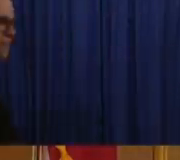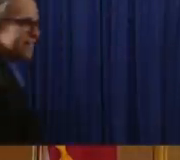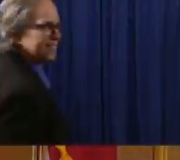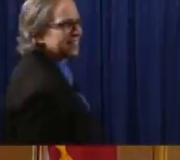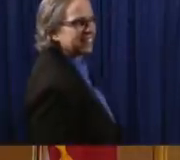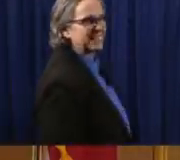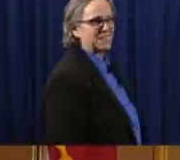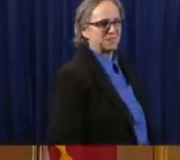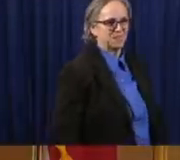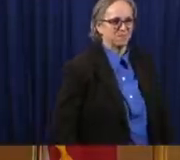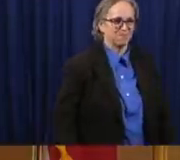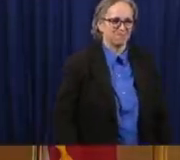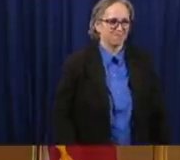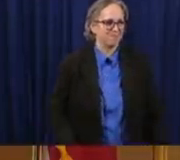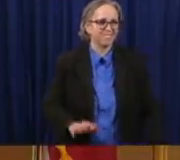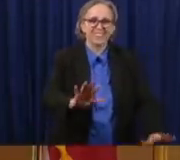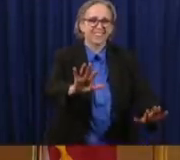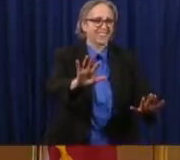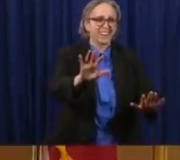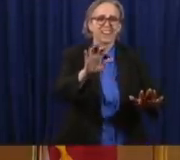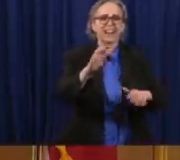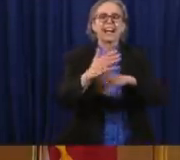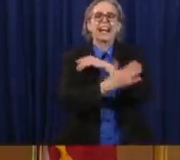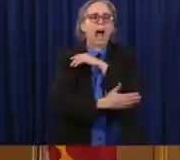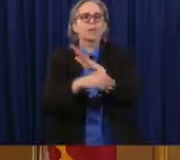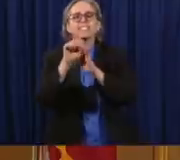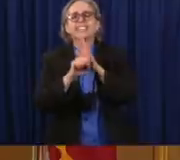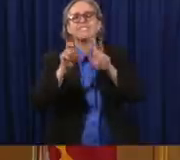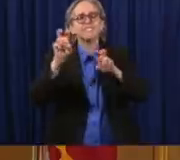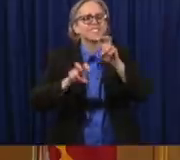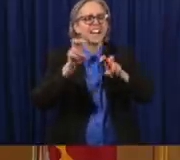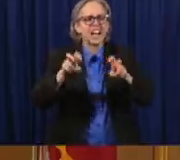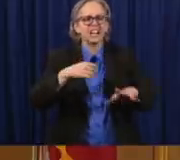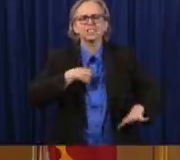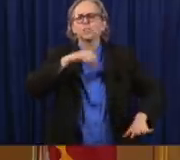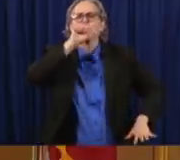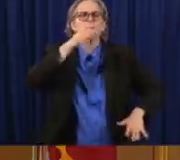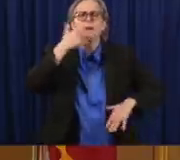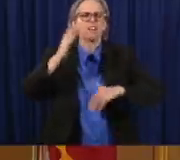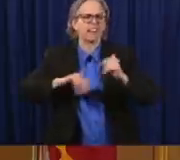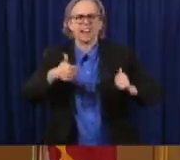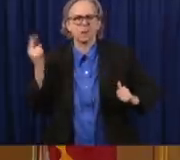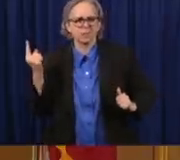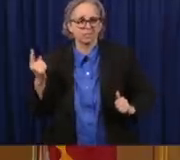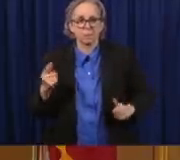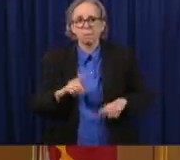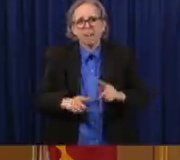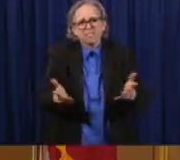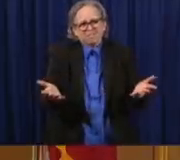fair better than I do. But I don't know the answer to your question yet. I think we've got to take this,